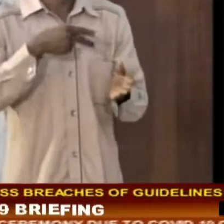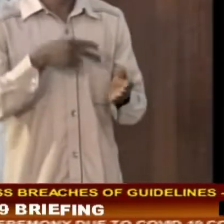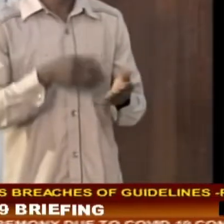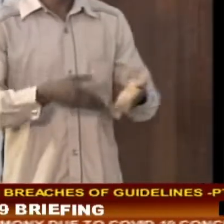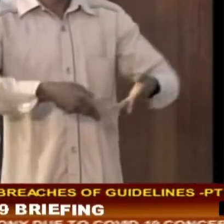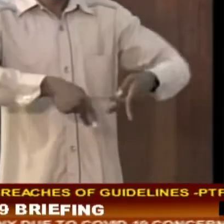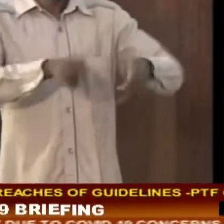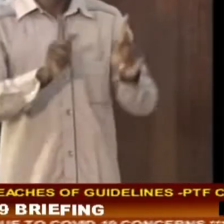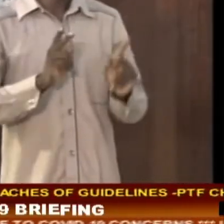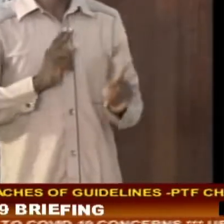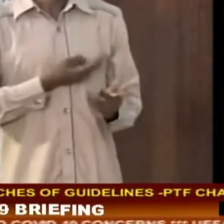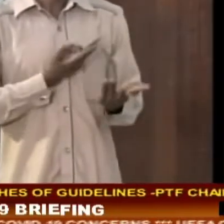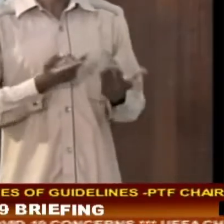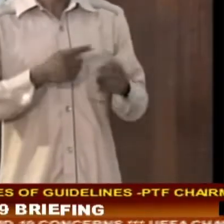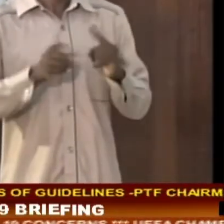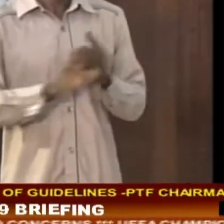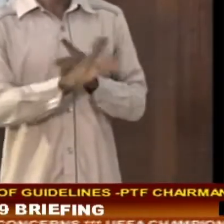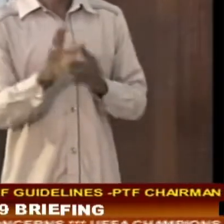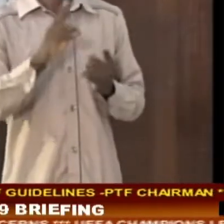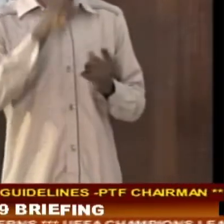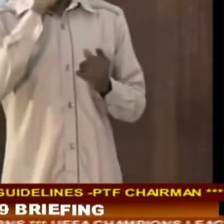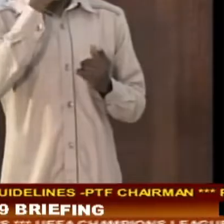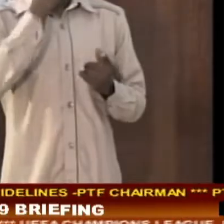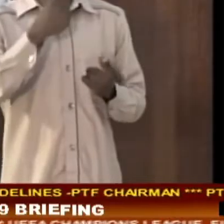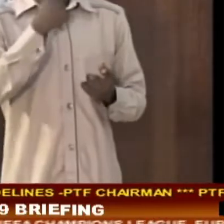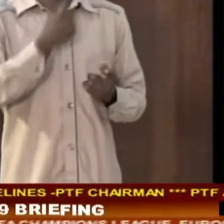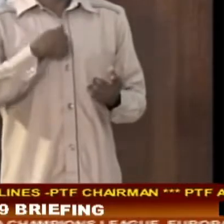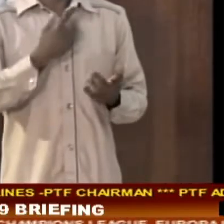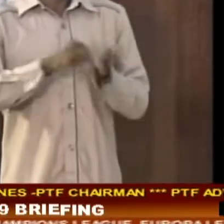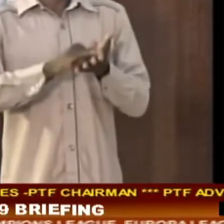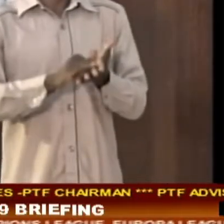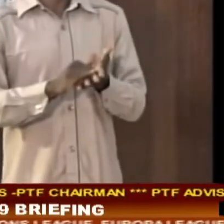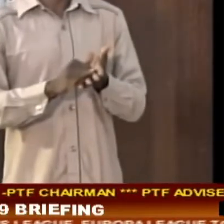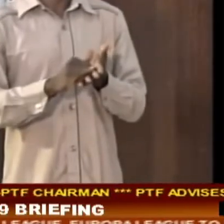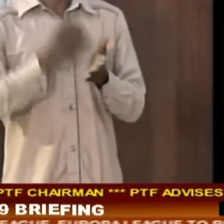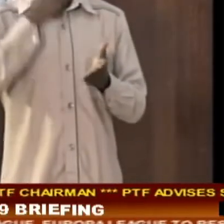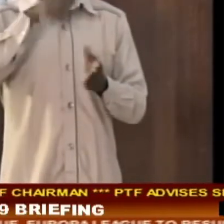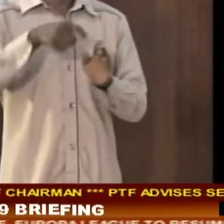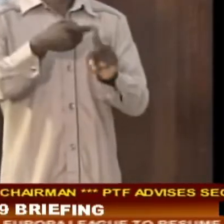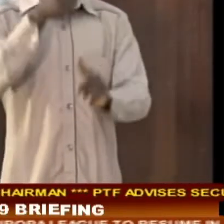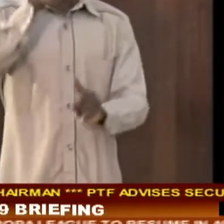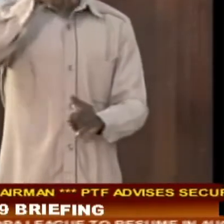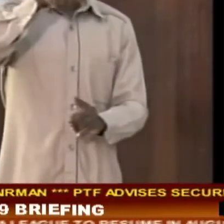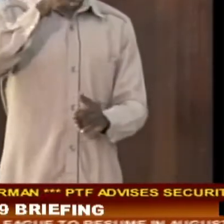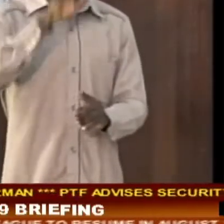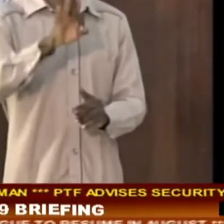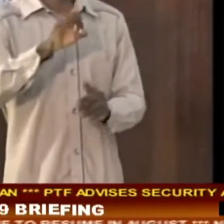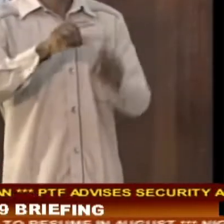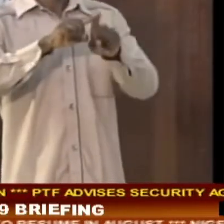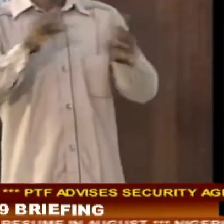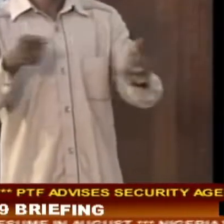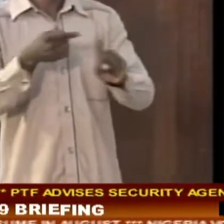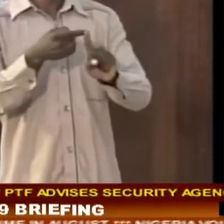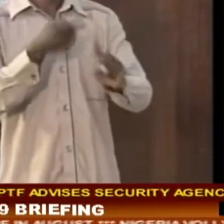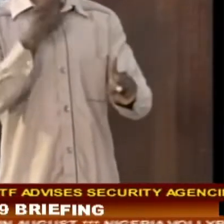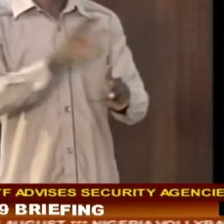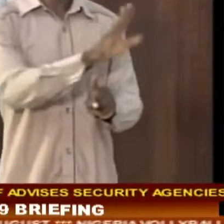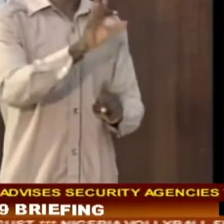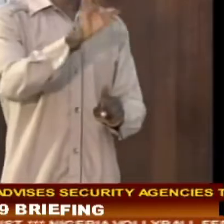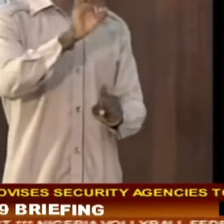to move around but they made me understand that the directive they get from PTF is different from the directive being issued by the